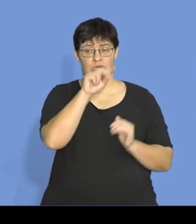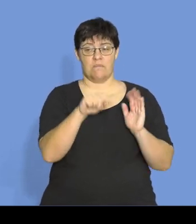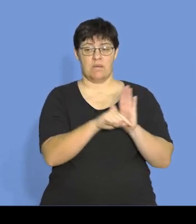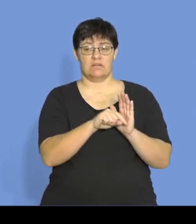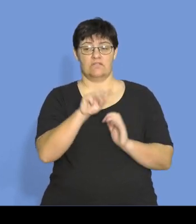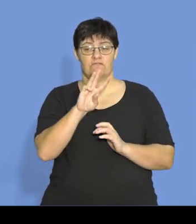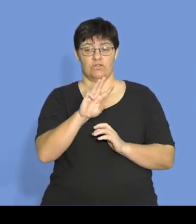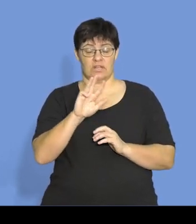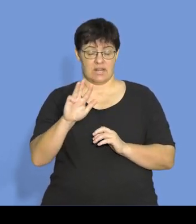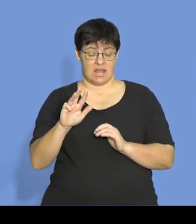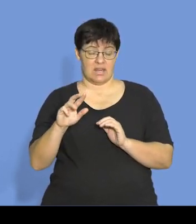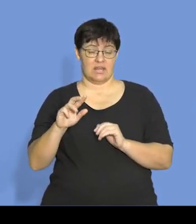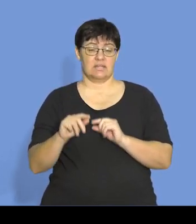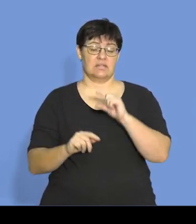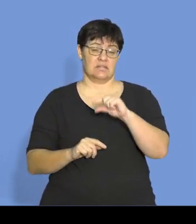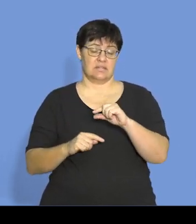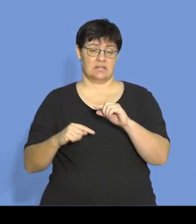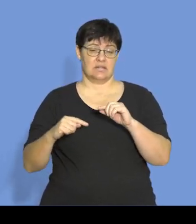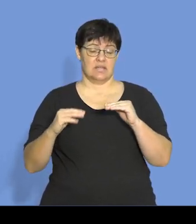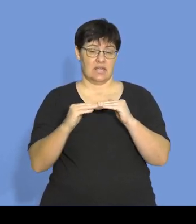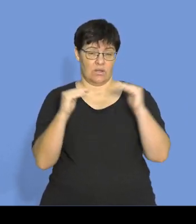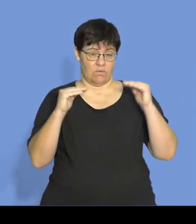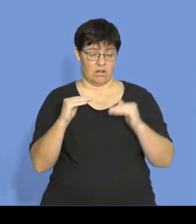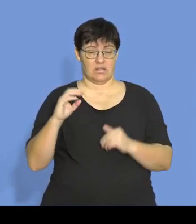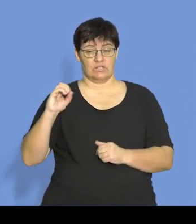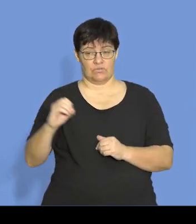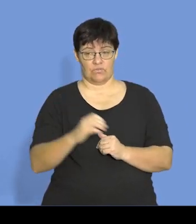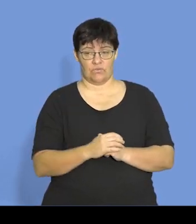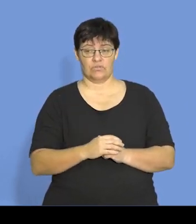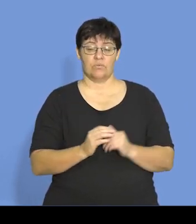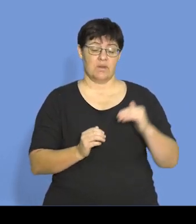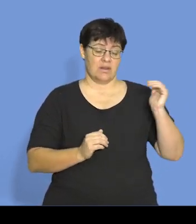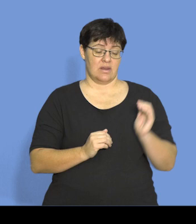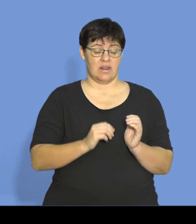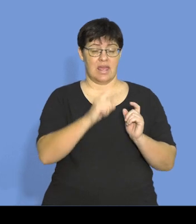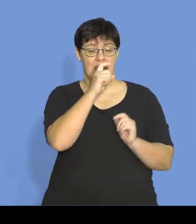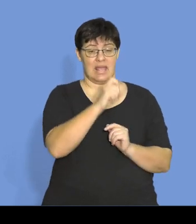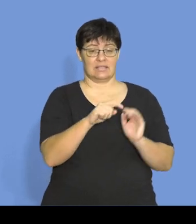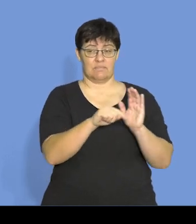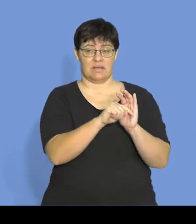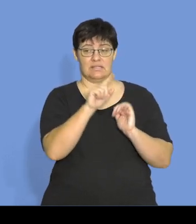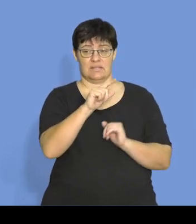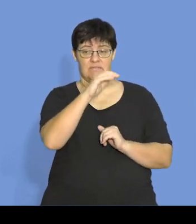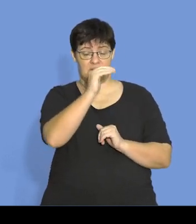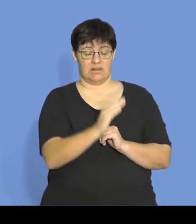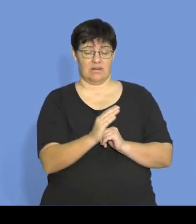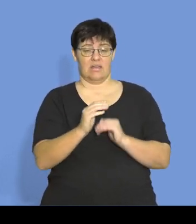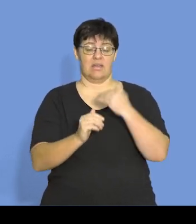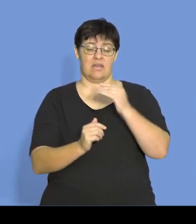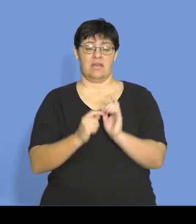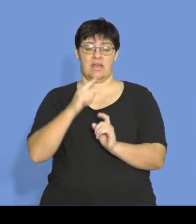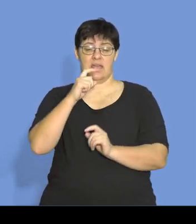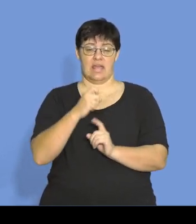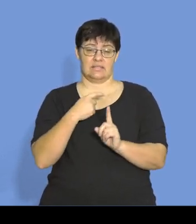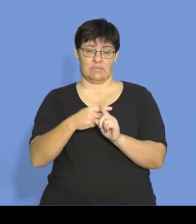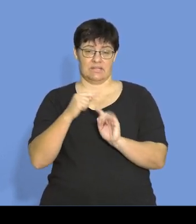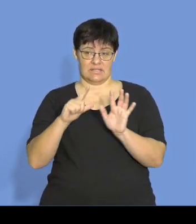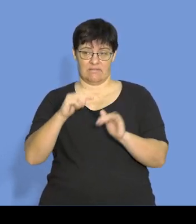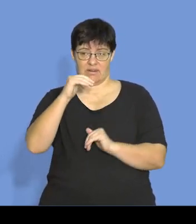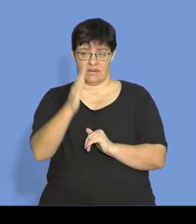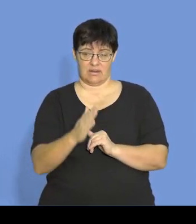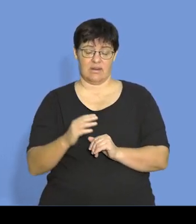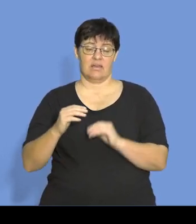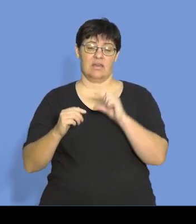minus 7, x plus 7, less or equal to 0. My